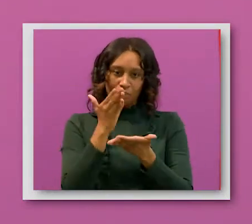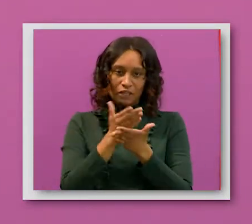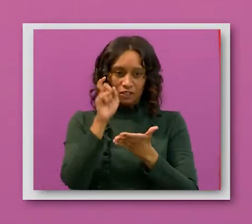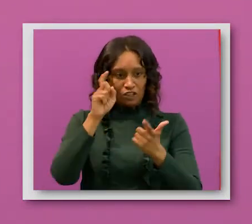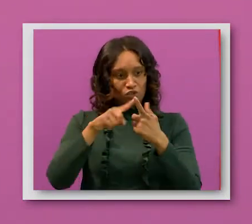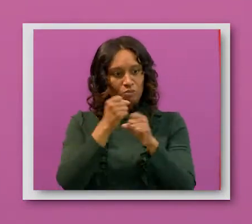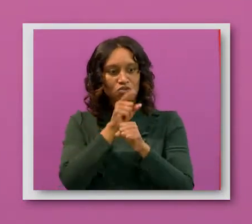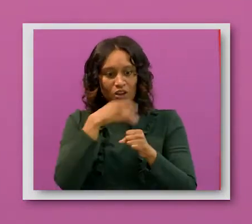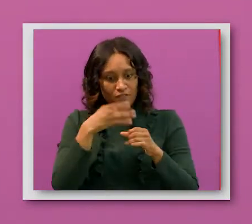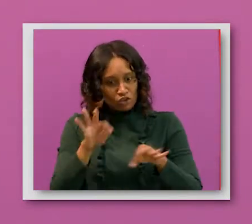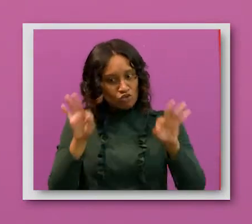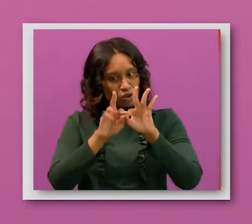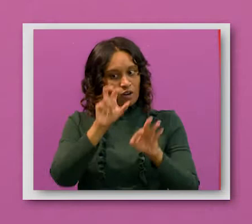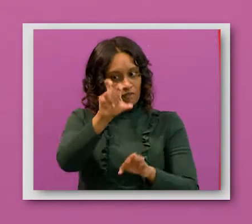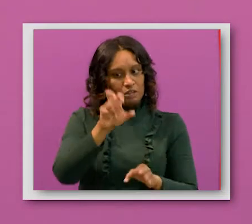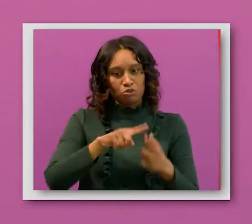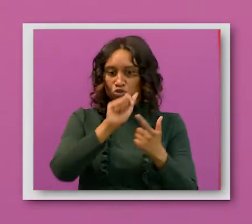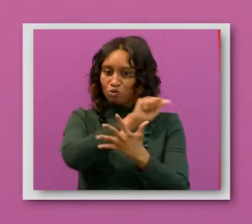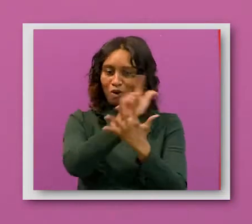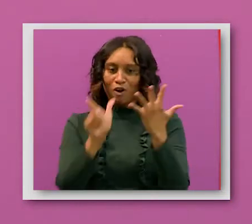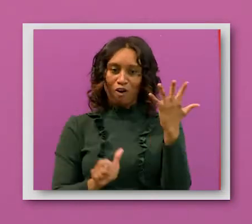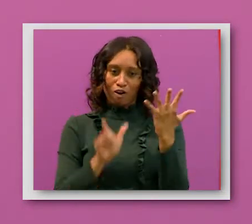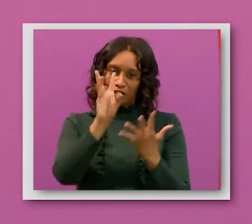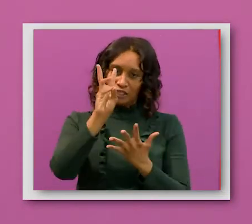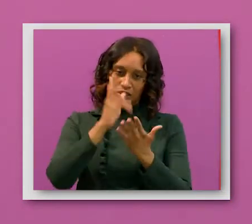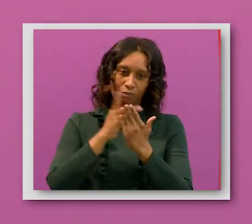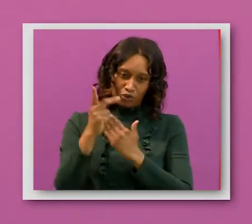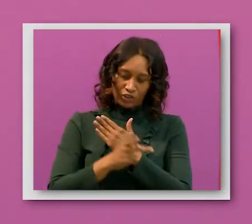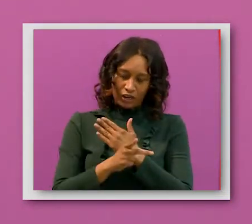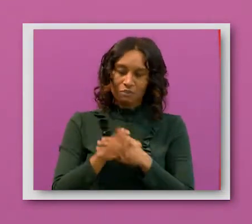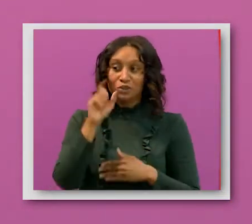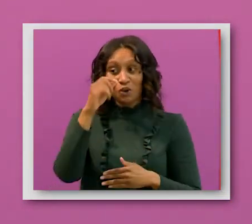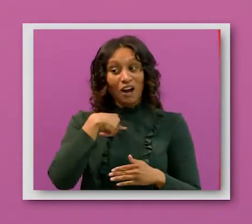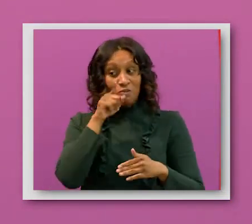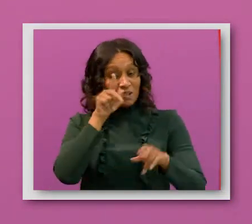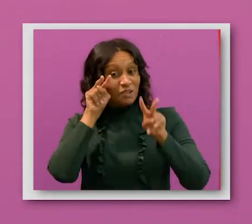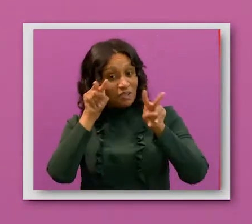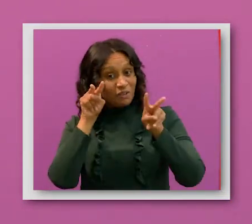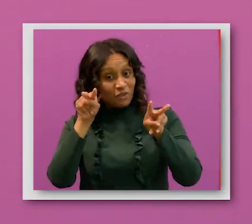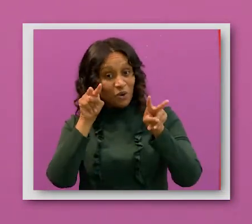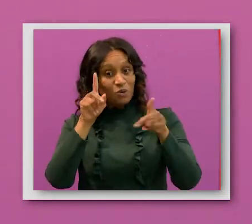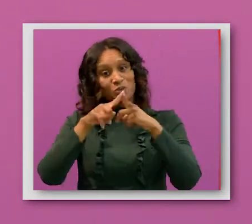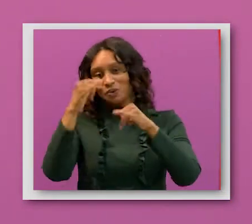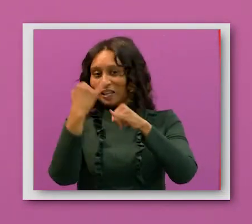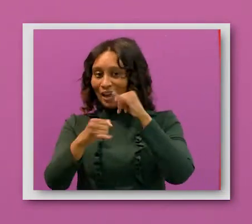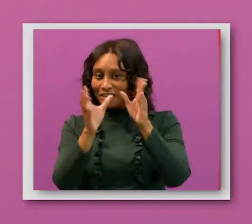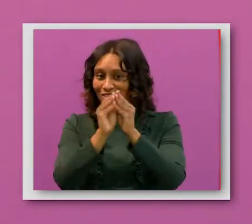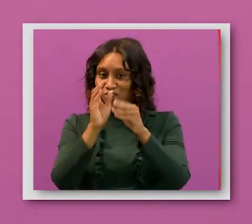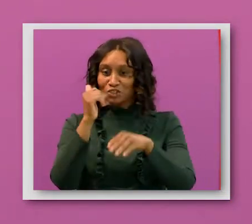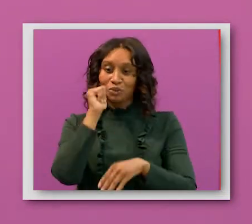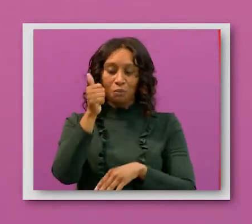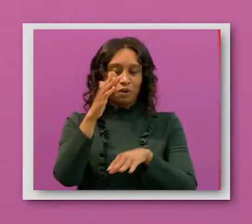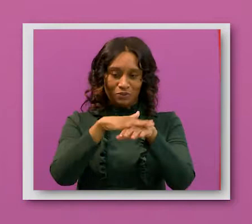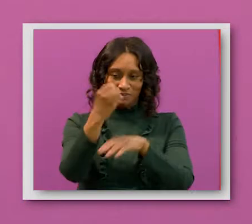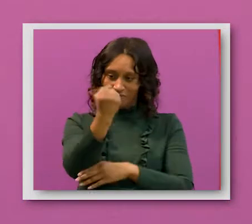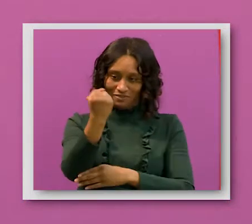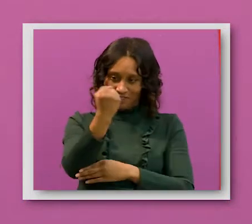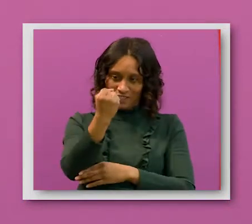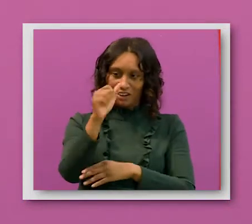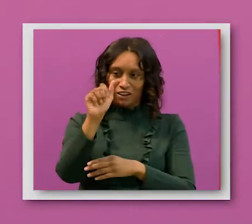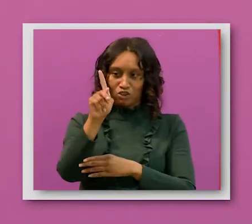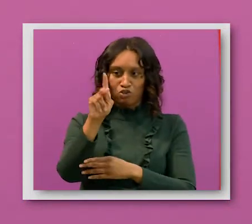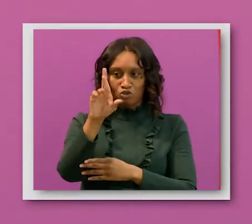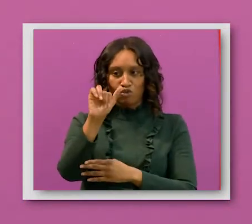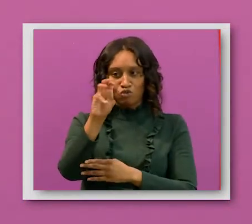to make critical investments across our categories. So I look forward to our last session on Saturday at Kramer. So